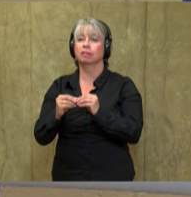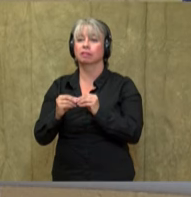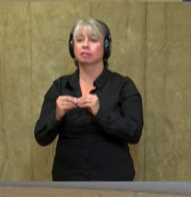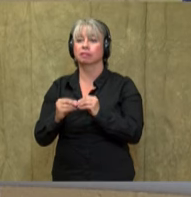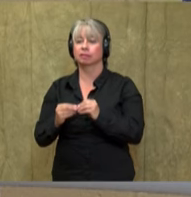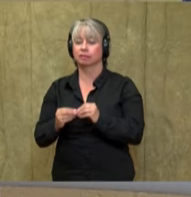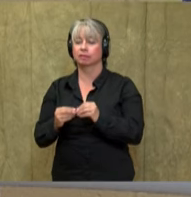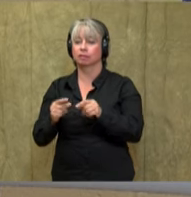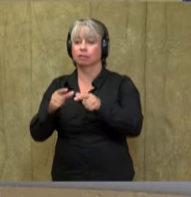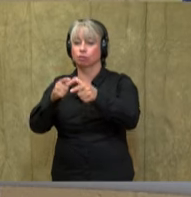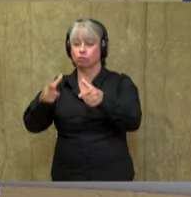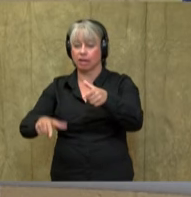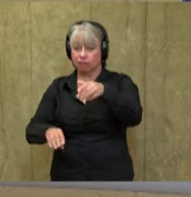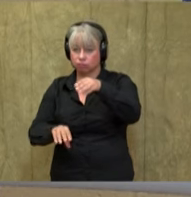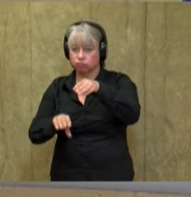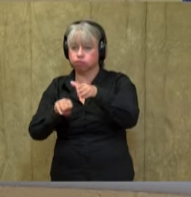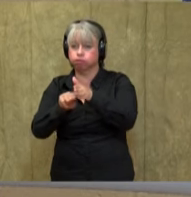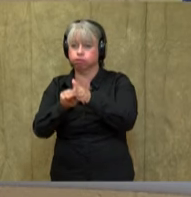Right to the rim of it.